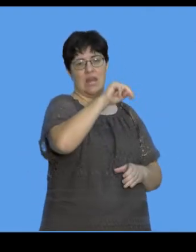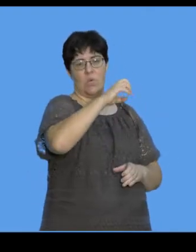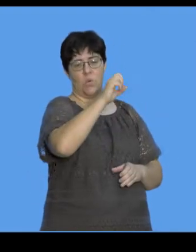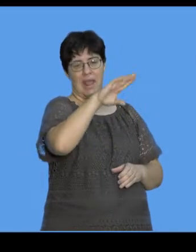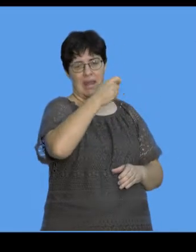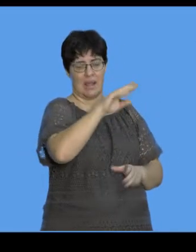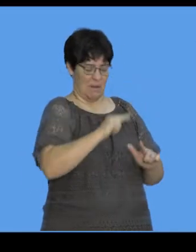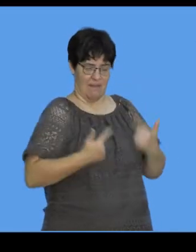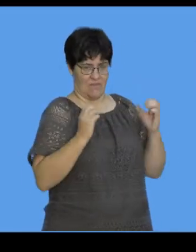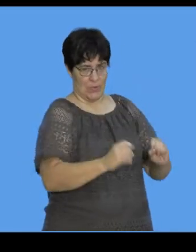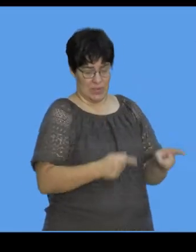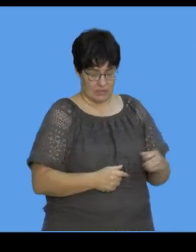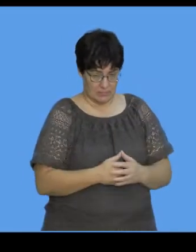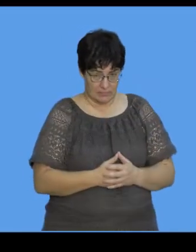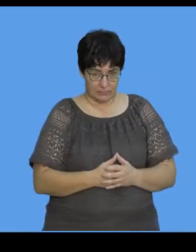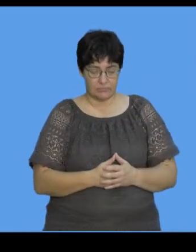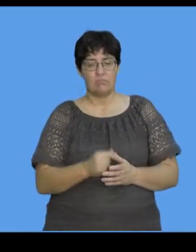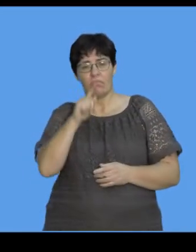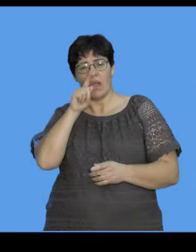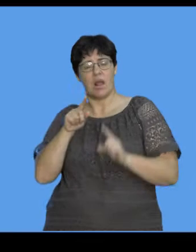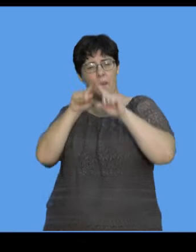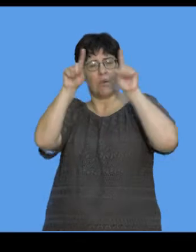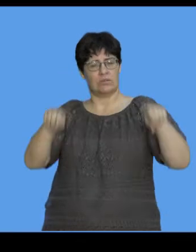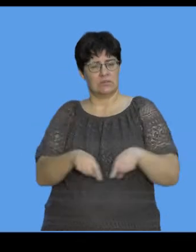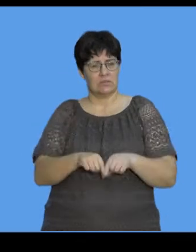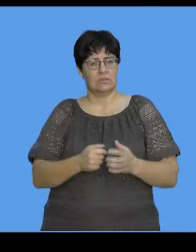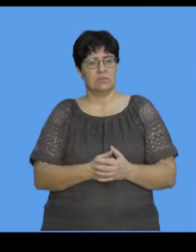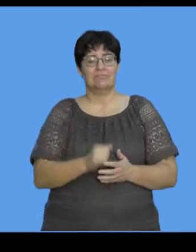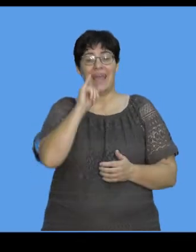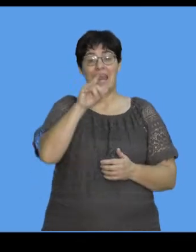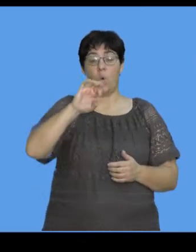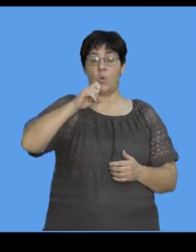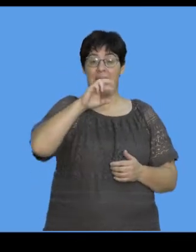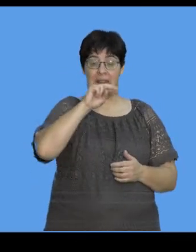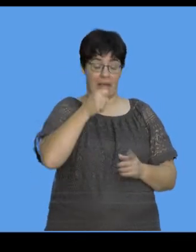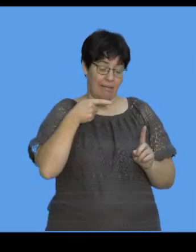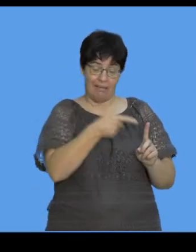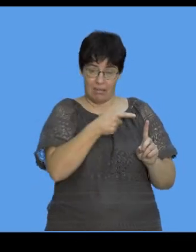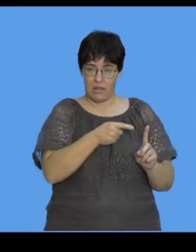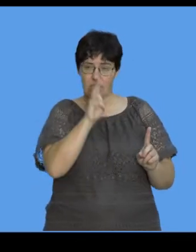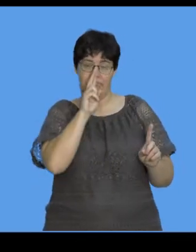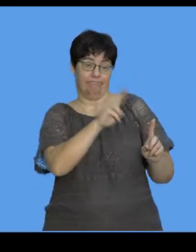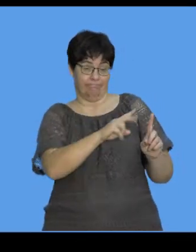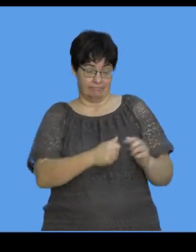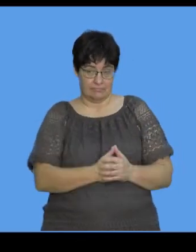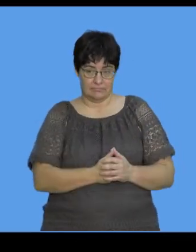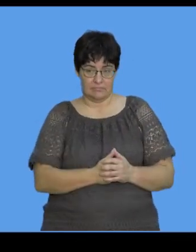All right, now if you have a look at the board, an inorganic compound, already you should have a look, right,